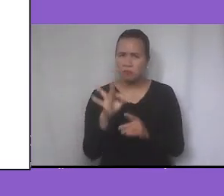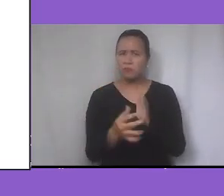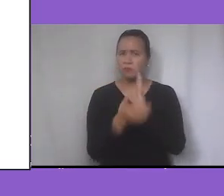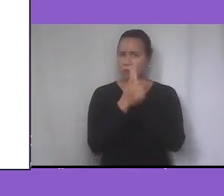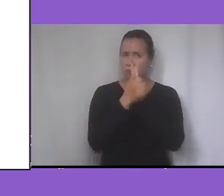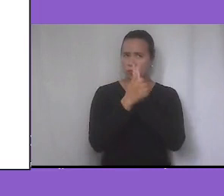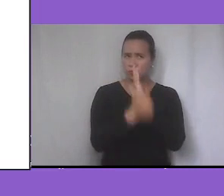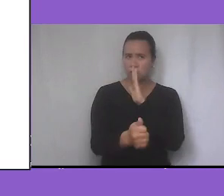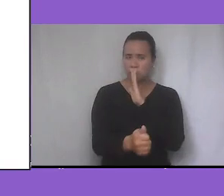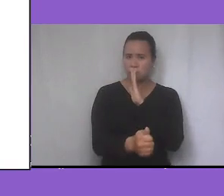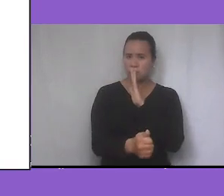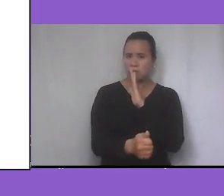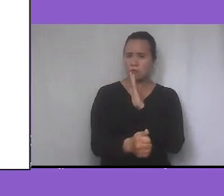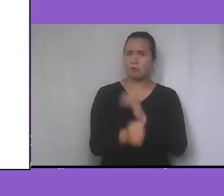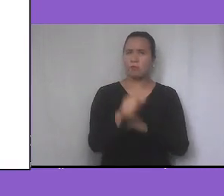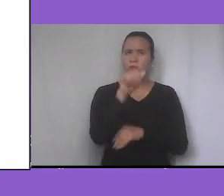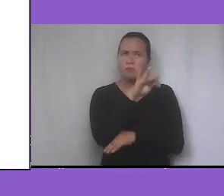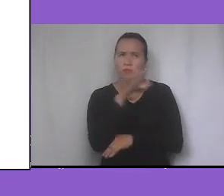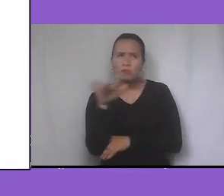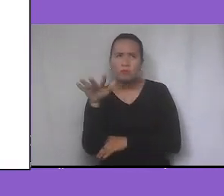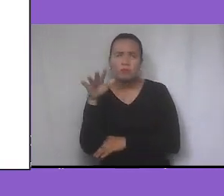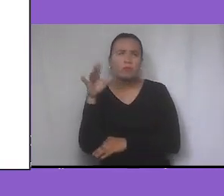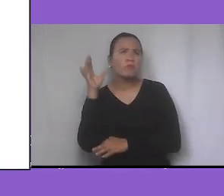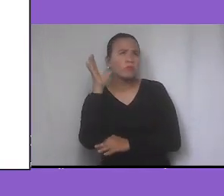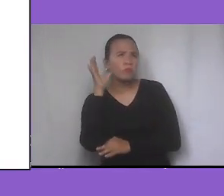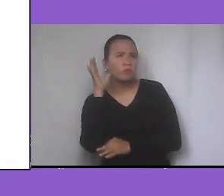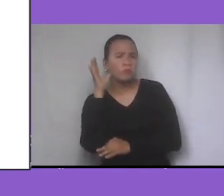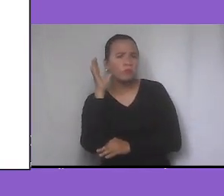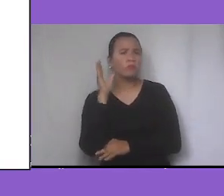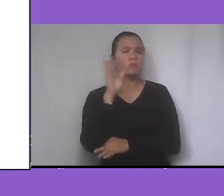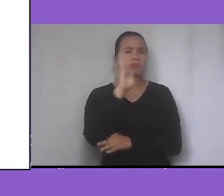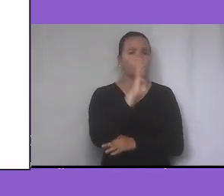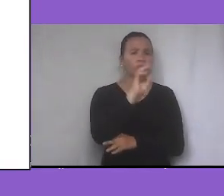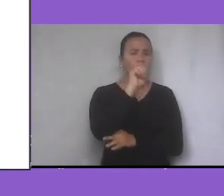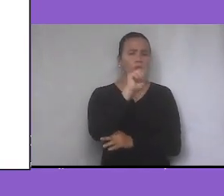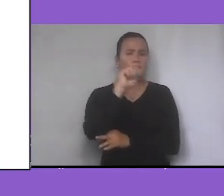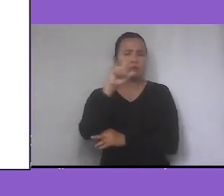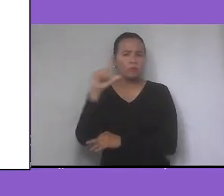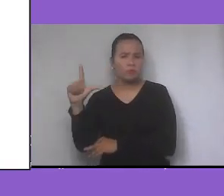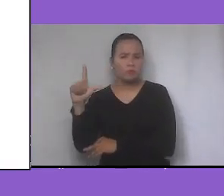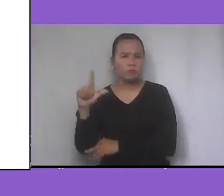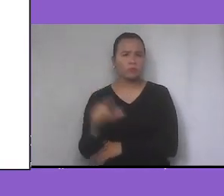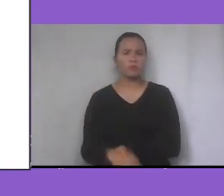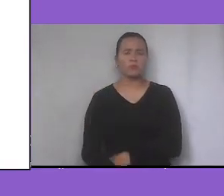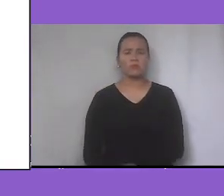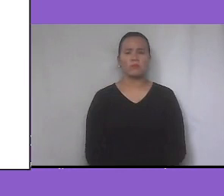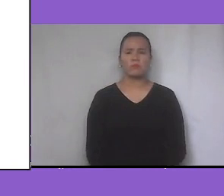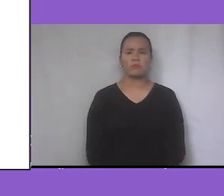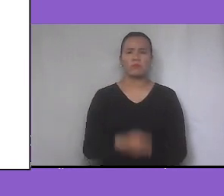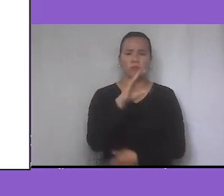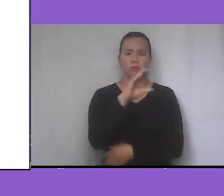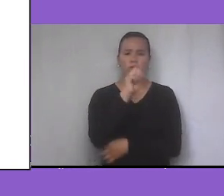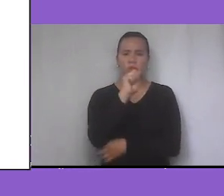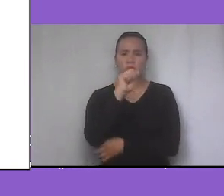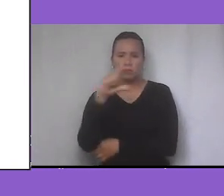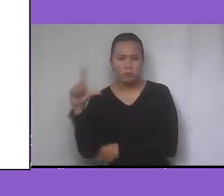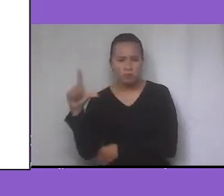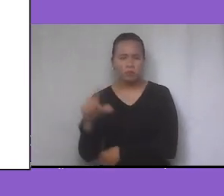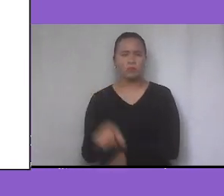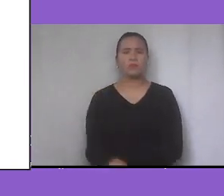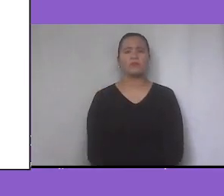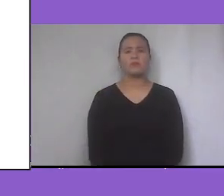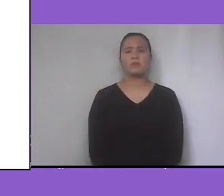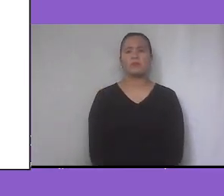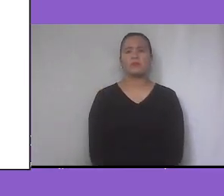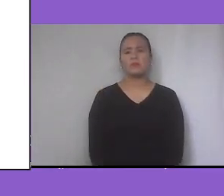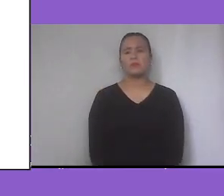iba-ibay ang salitang ball, the likelihood that they can spell call, fall, hall is very high. What